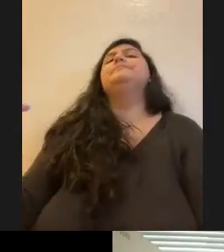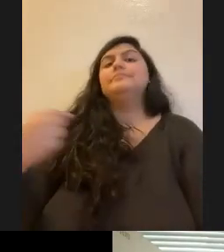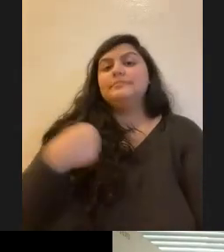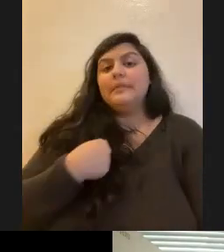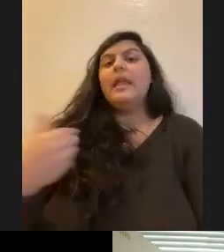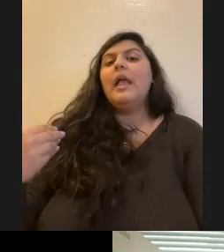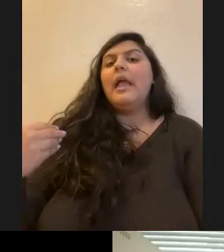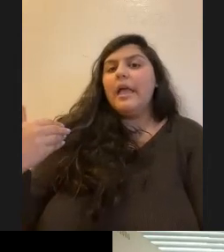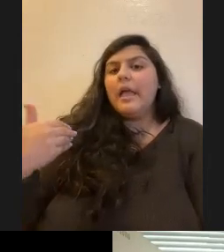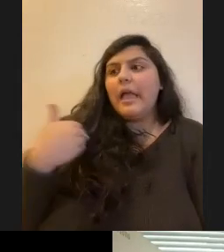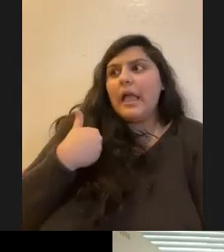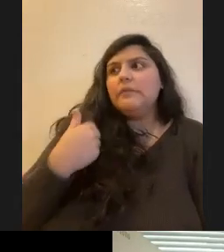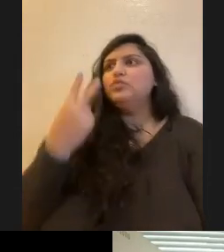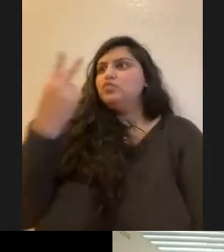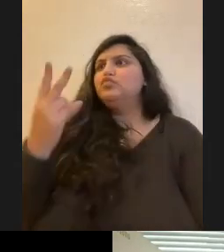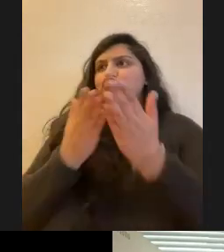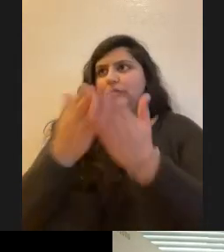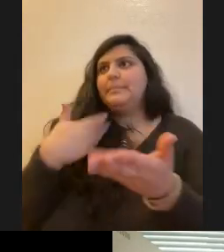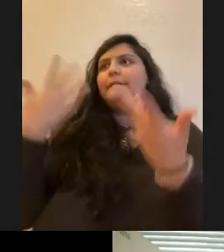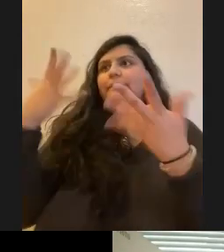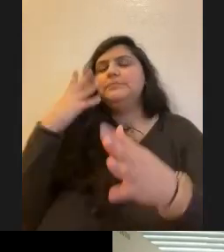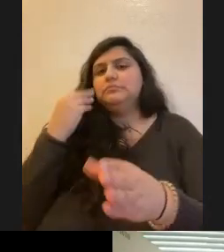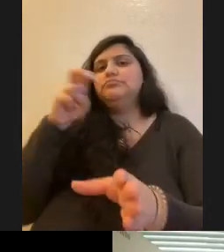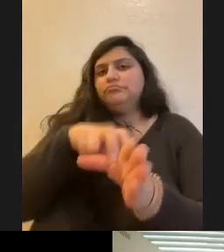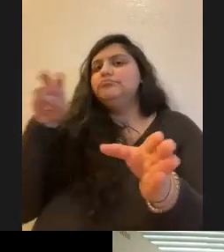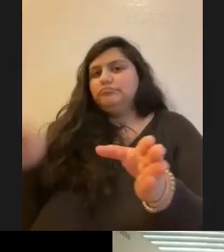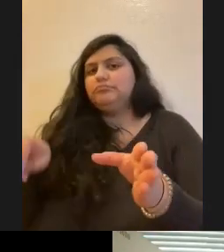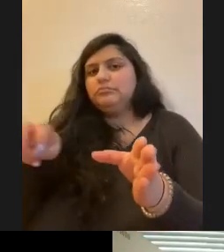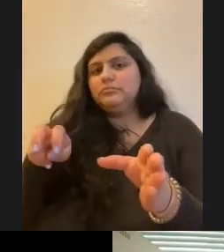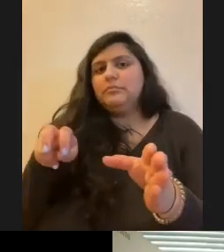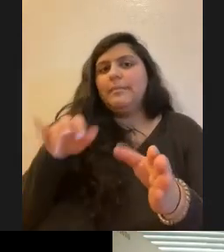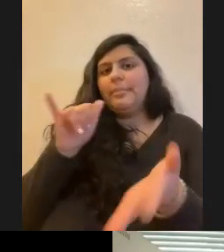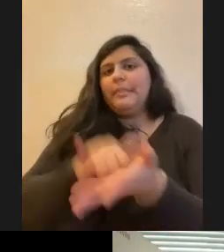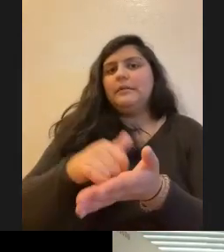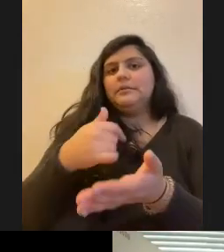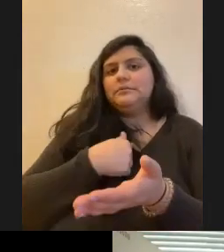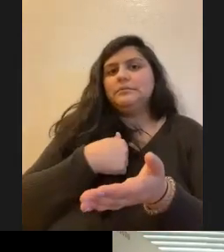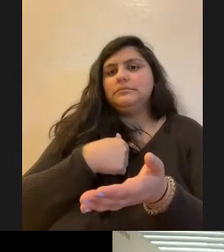on 2 ships where I've done like my ship-based research.